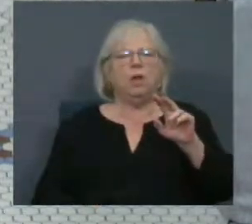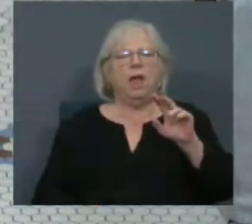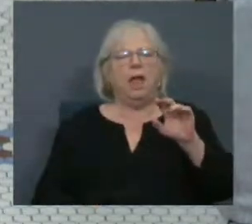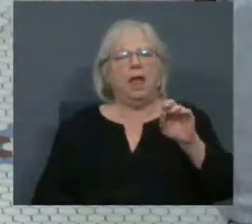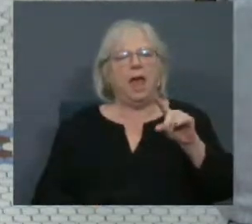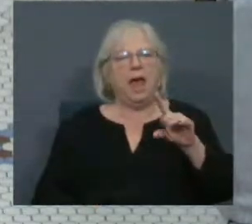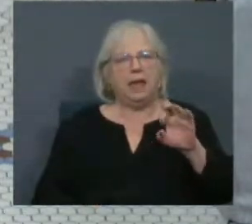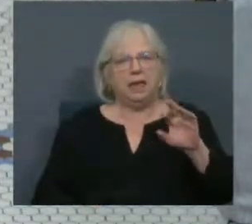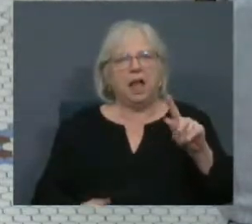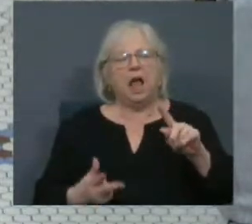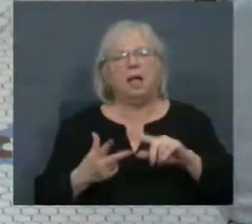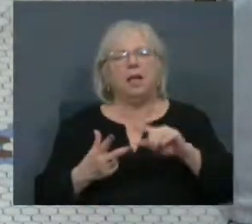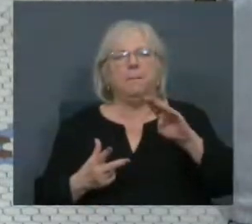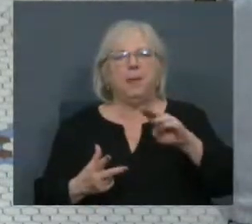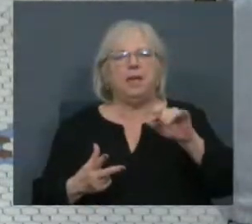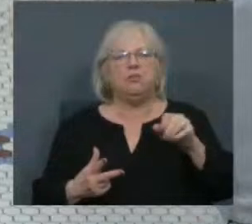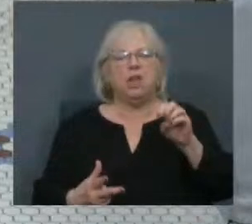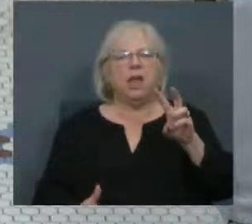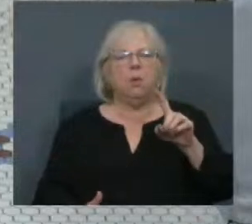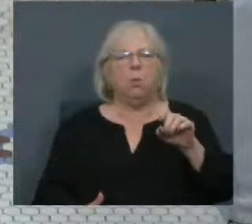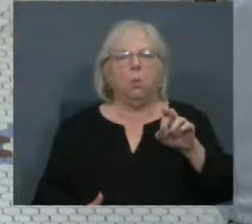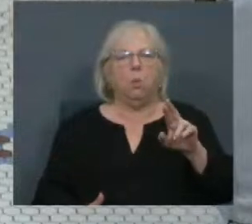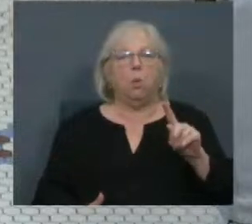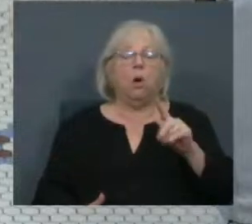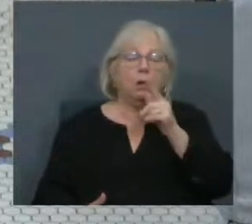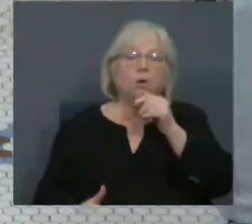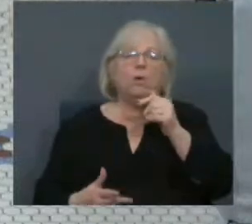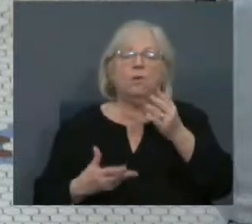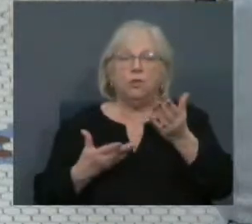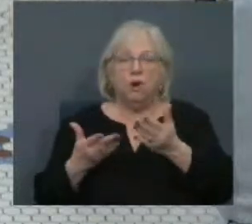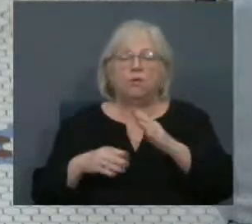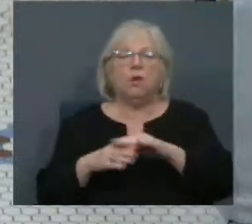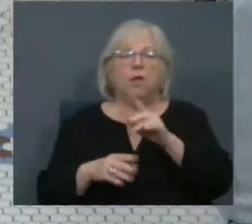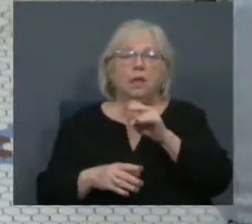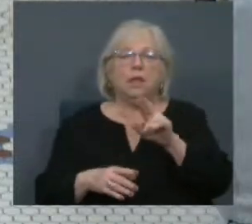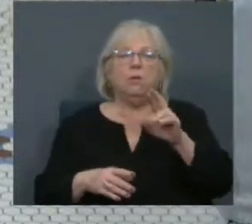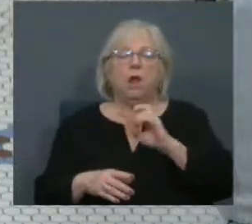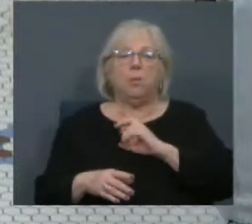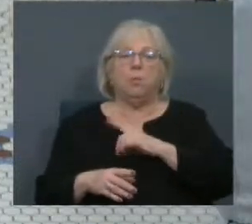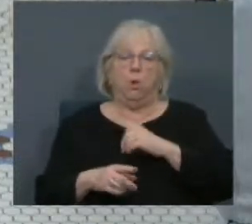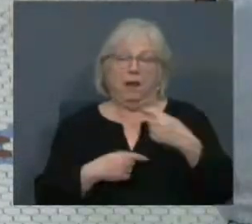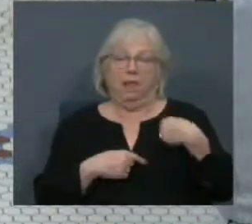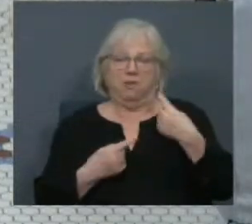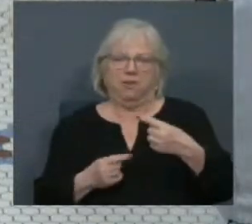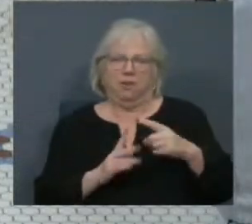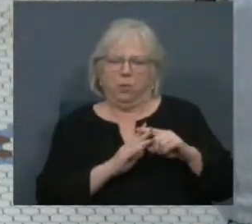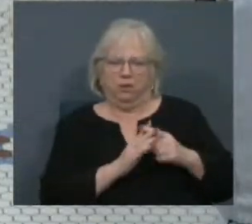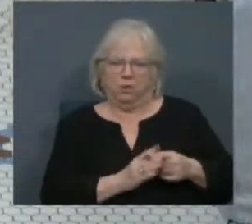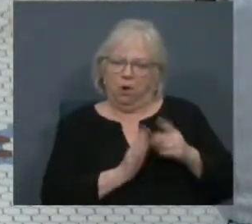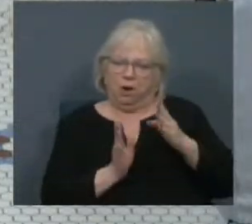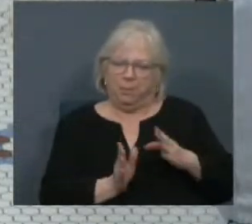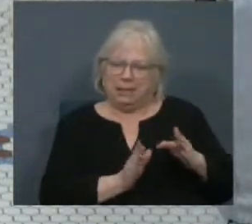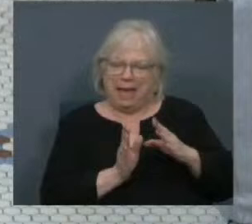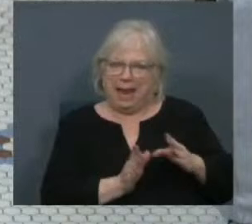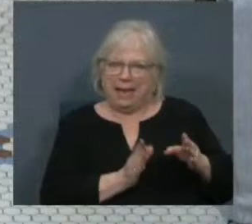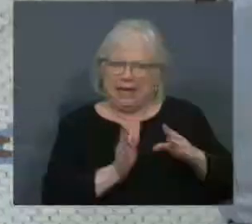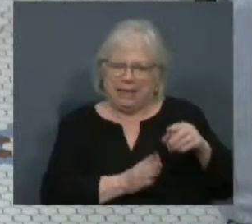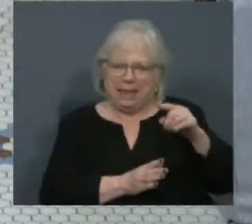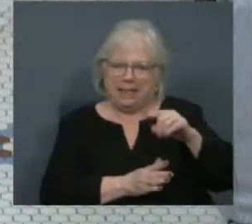Wyrick, who have served on the Little Rock City Board since we began planning the process for the Clinton Center all the way back